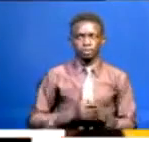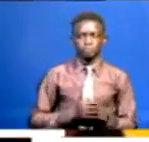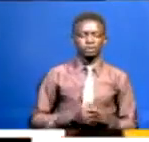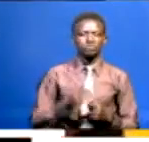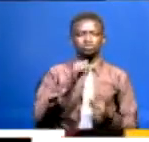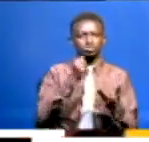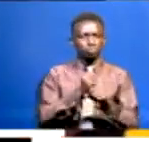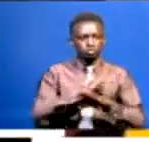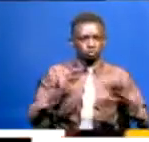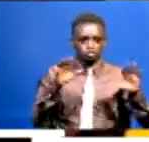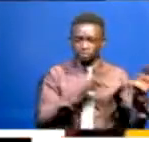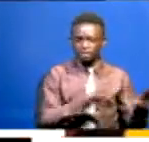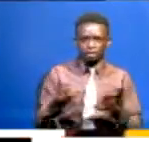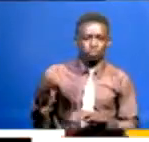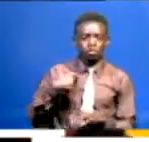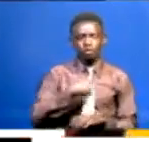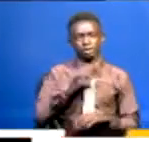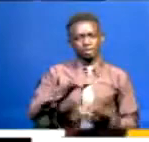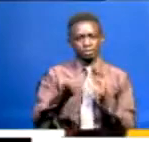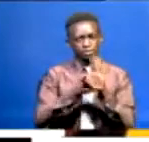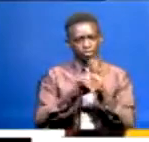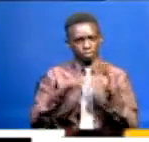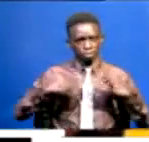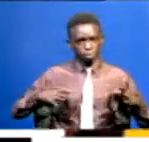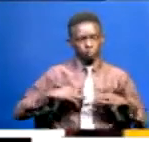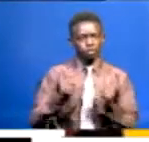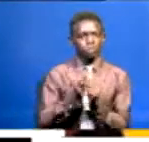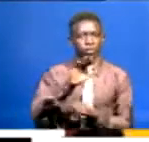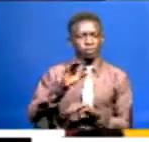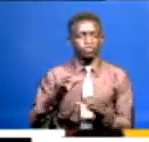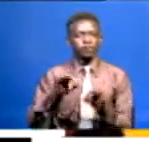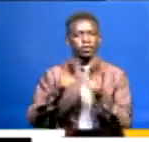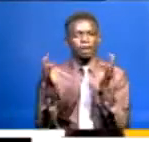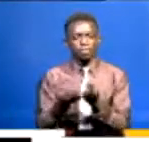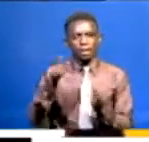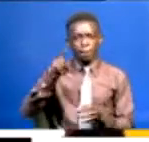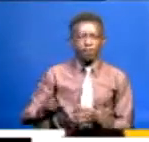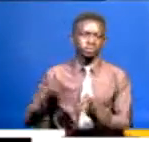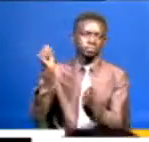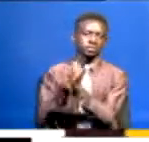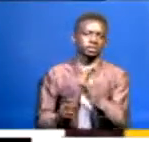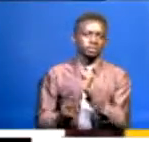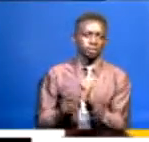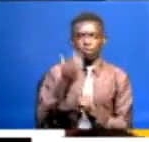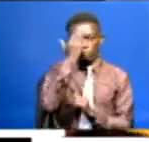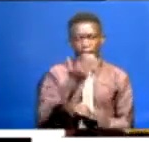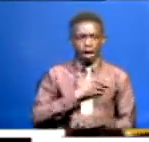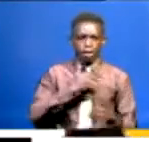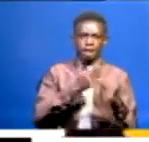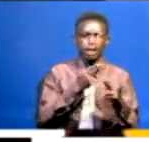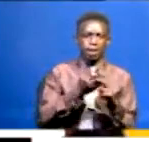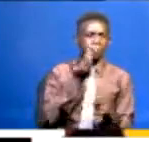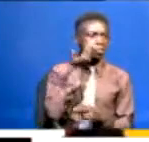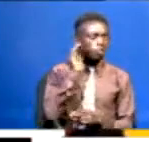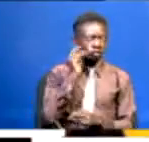need to identify people and their families that were punished. Kwa sababu jina yetu ya Pogot